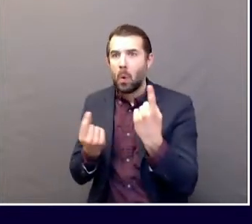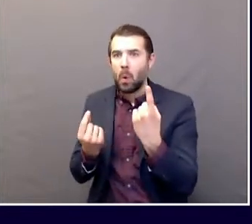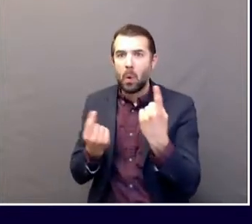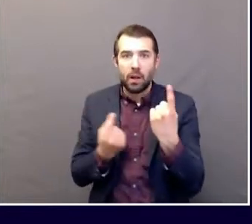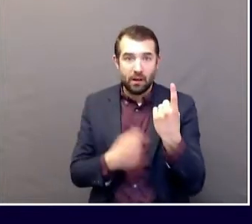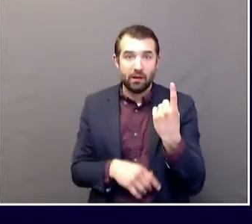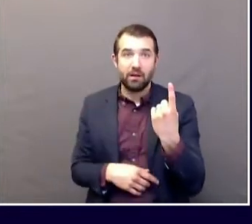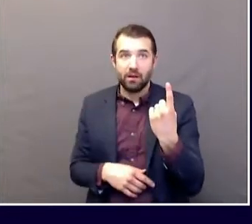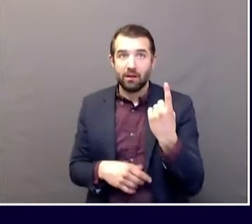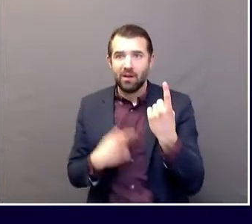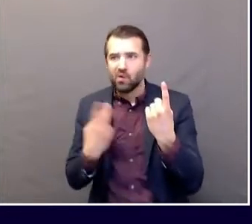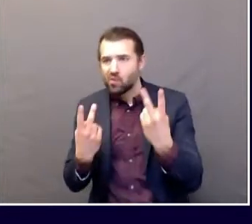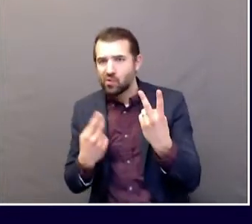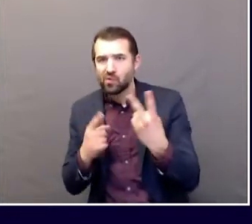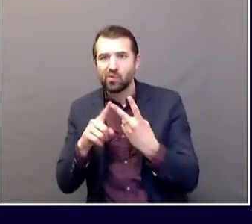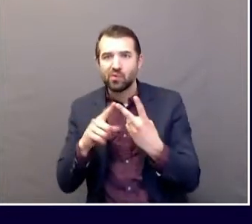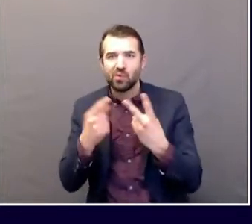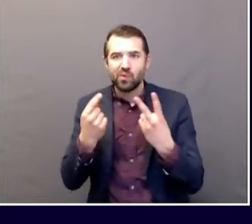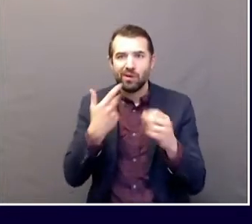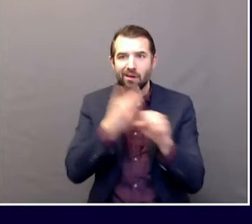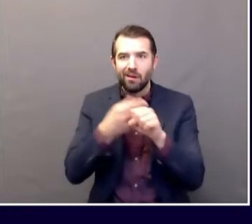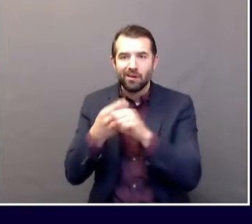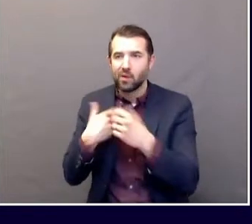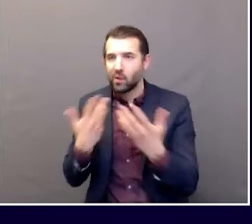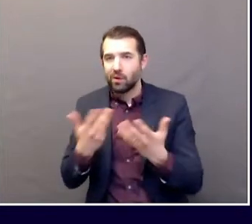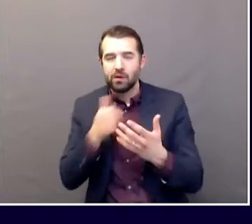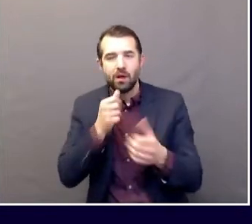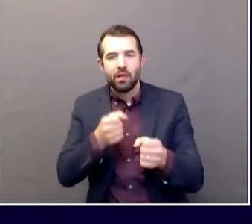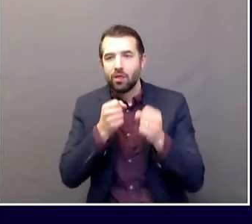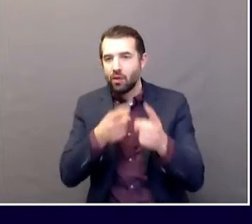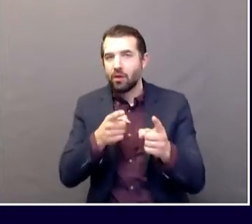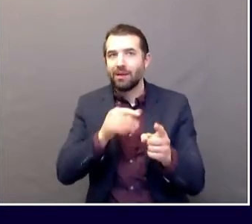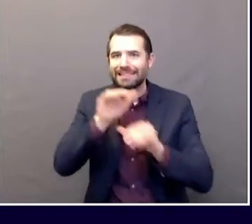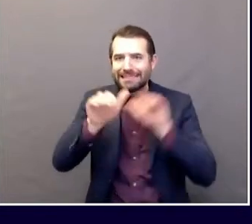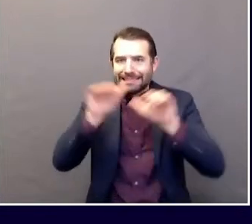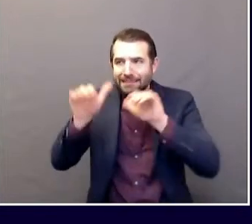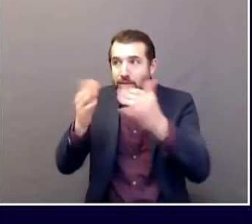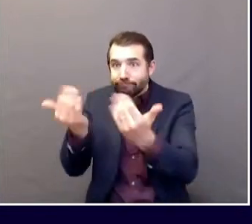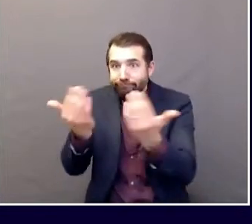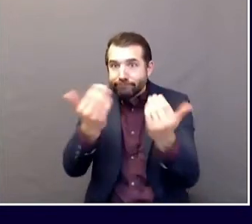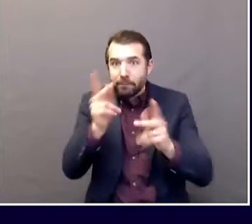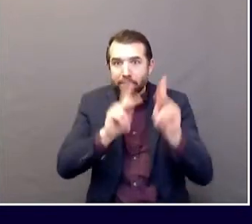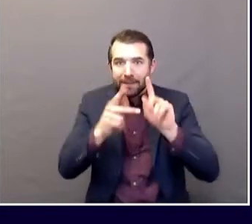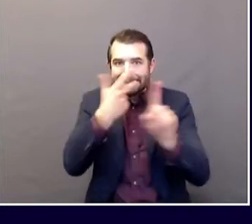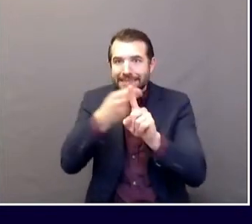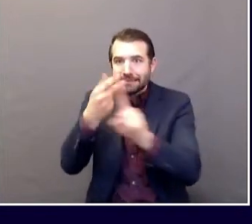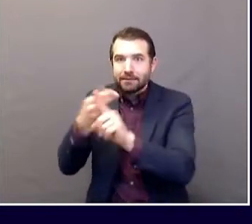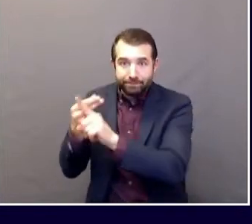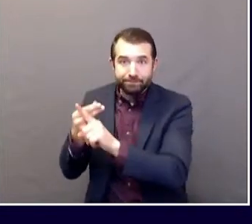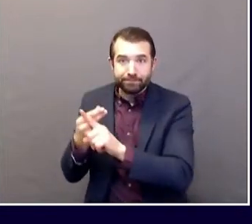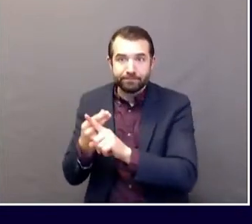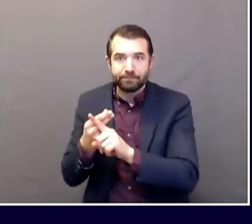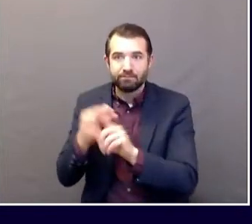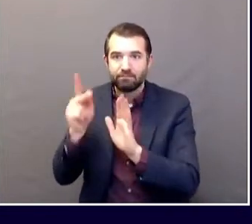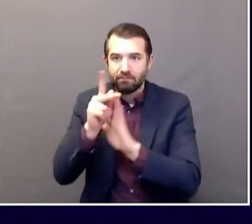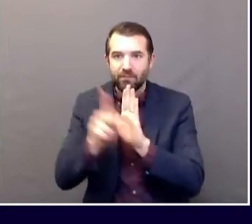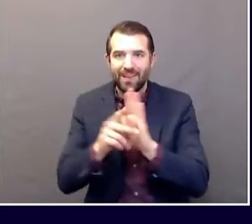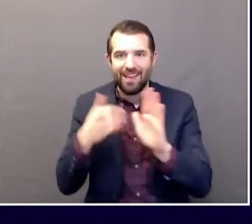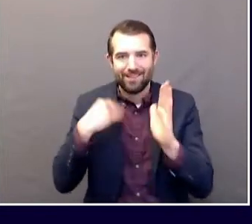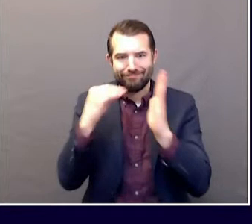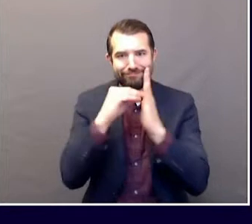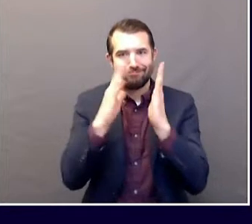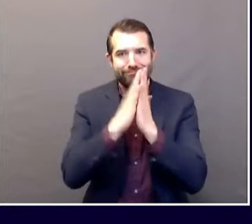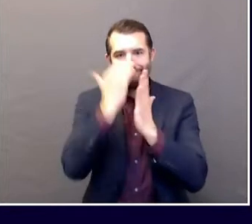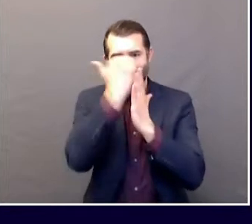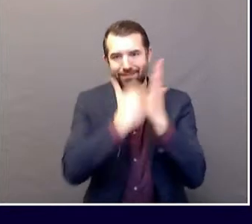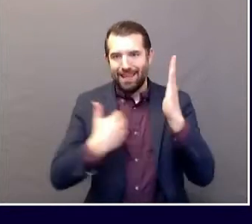2 doses, however many it may be. And so the policy itself notes that in those situations, the first step is to try to